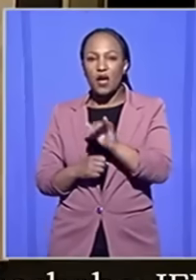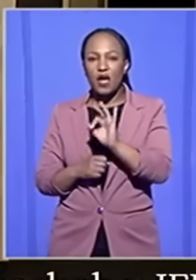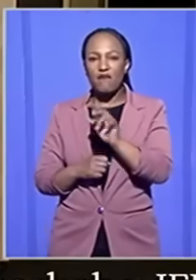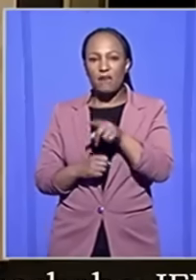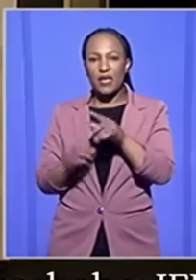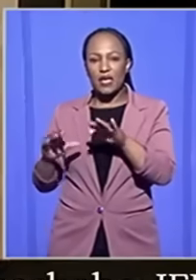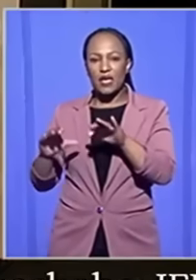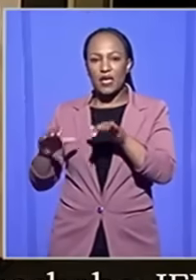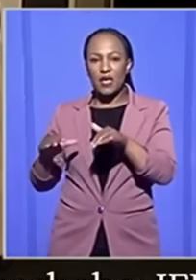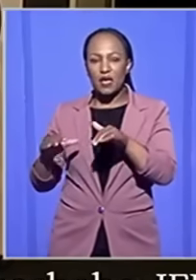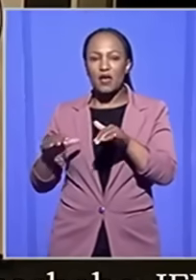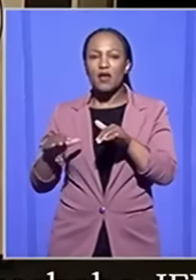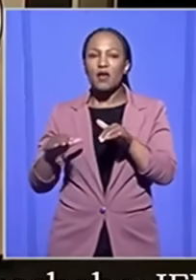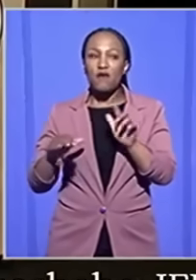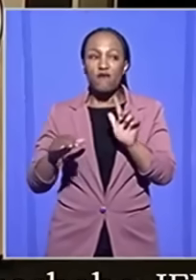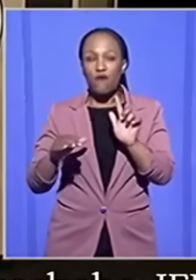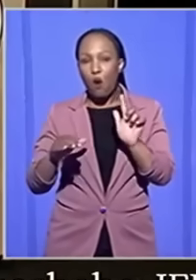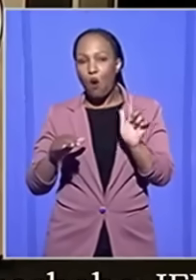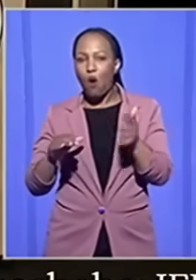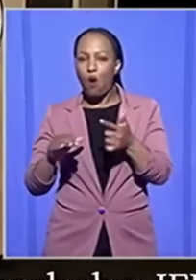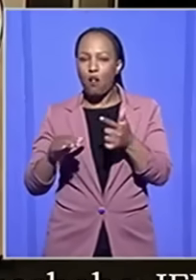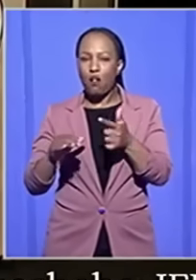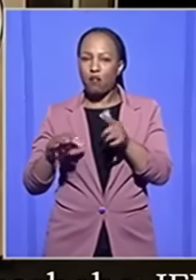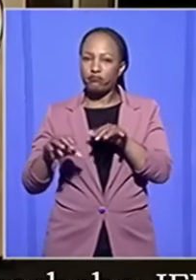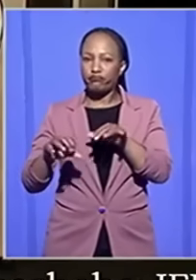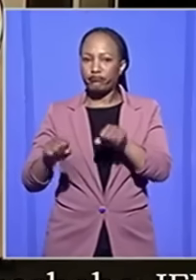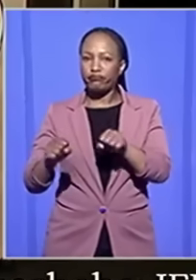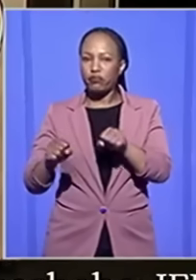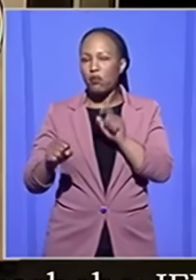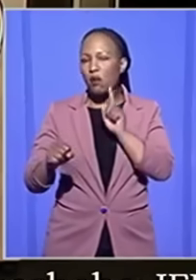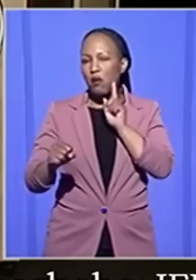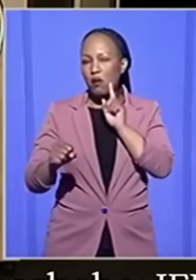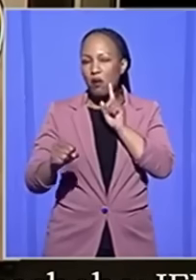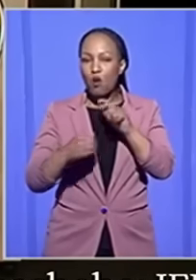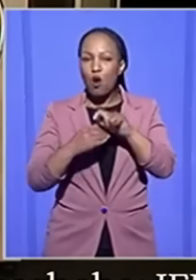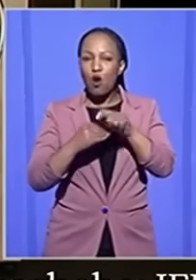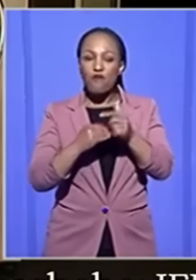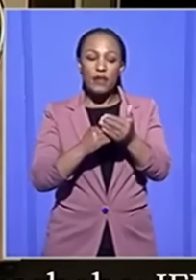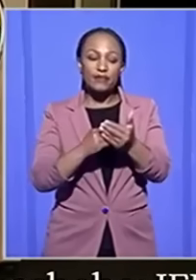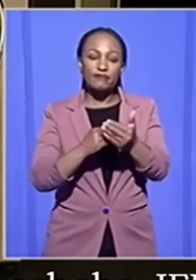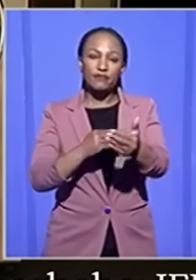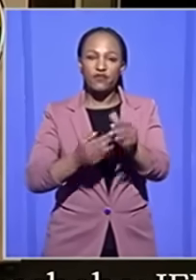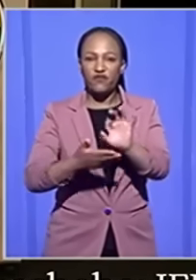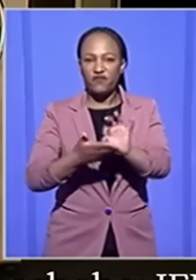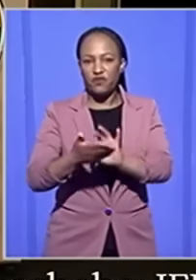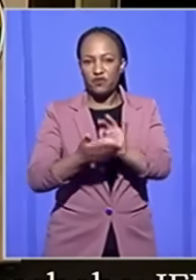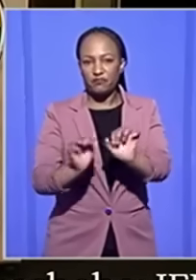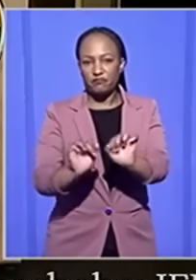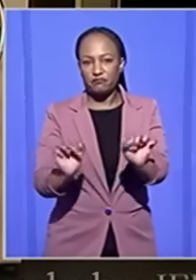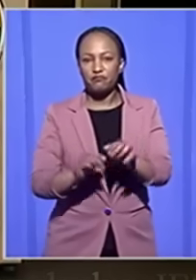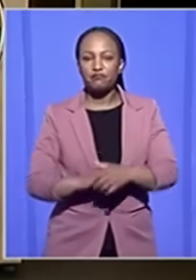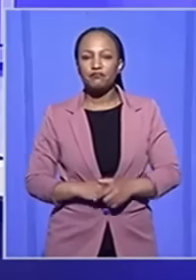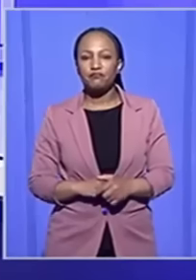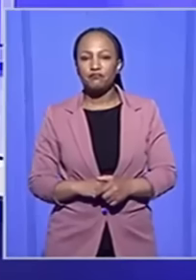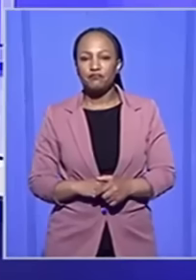runa makala a yona otlhe jaaka fa ipaakanyetsa go leba kwa conferenceng ya ditlhopho.